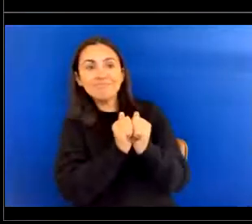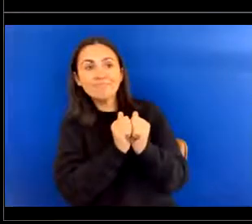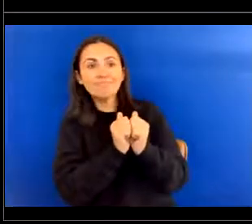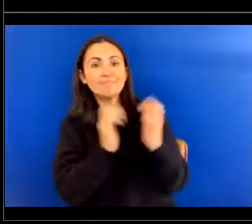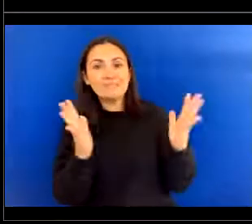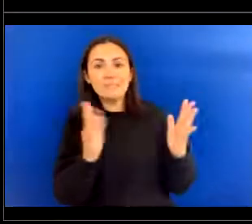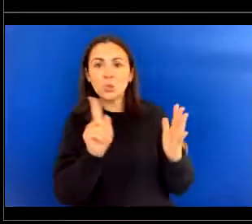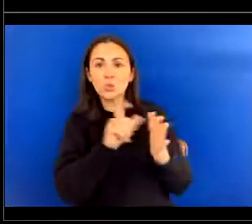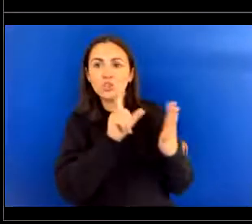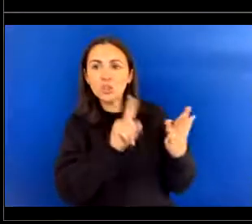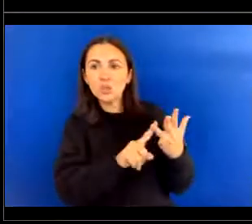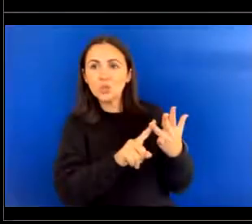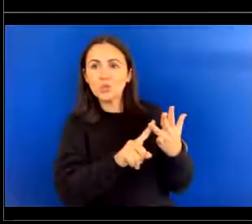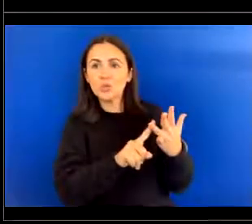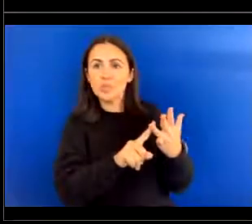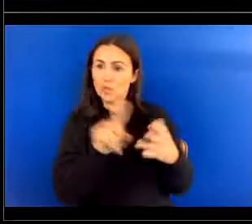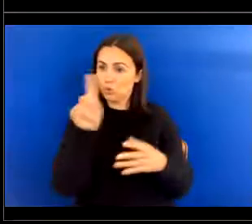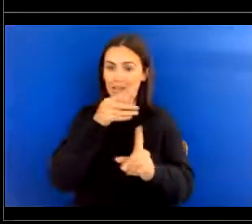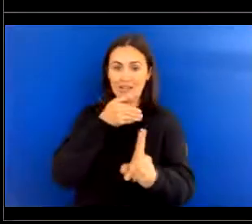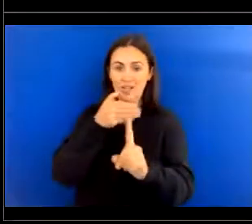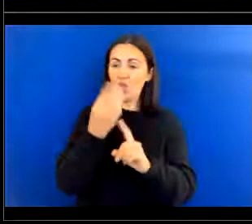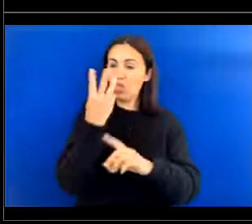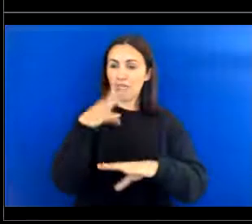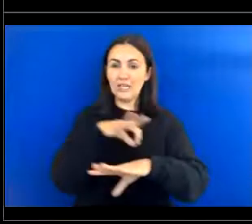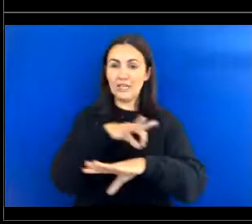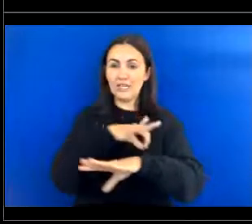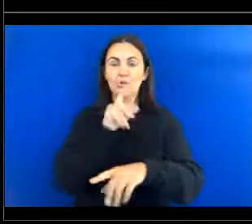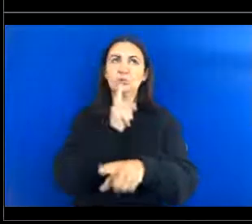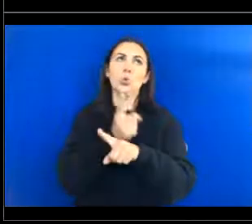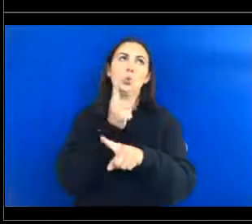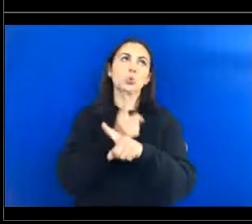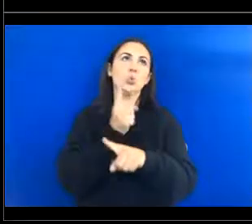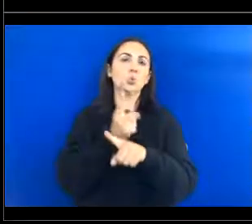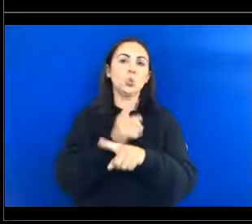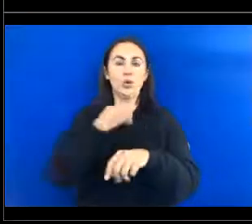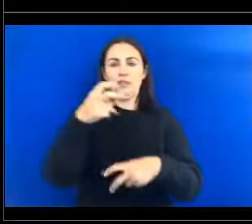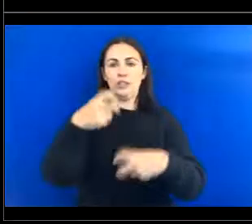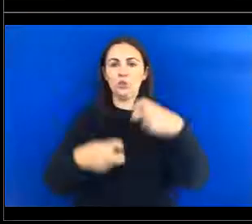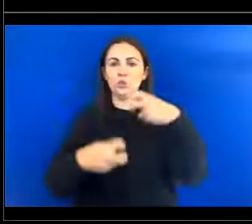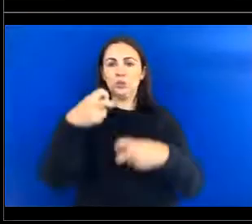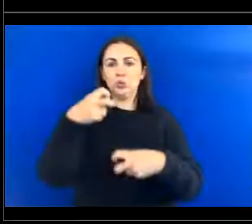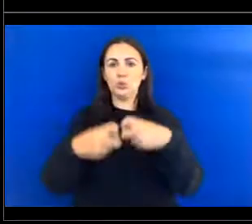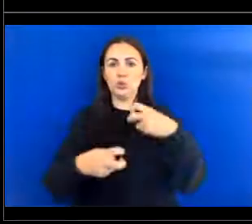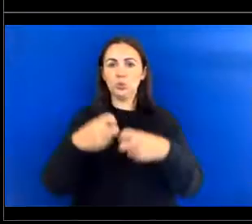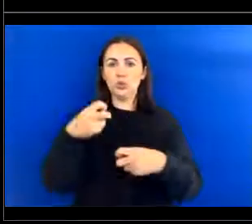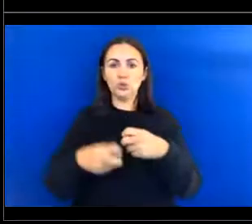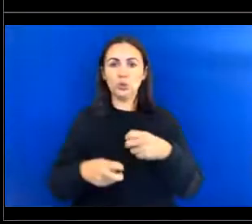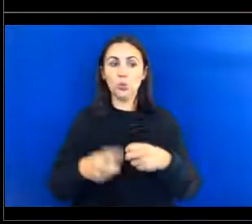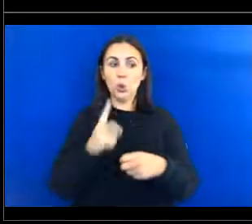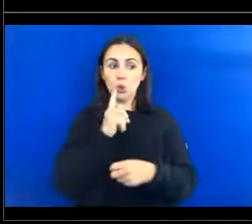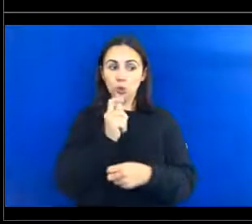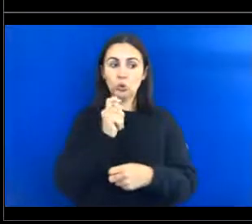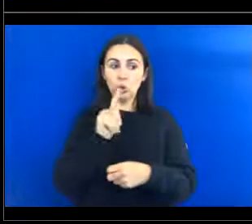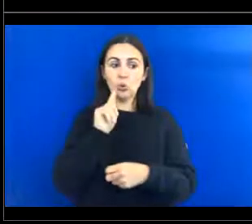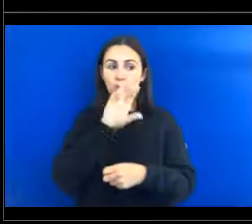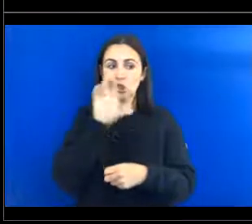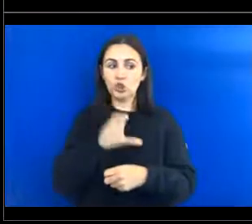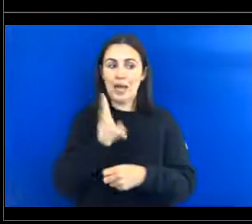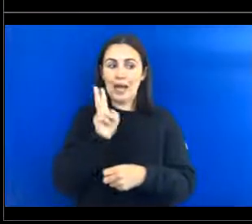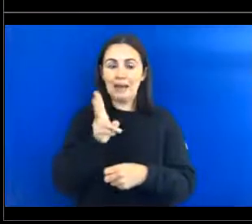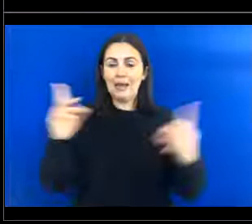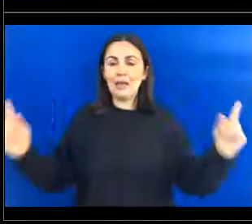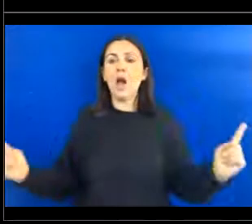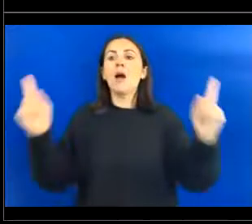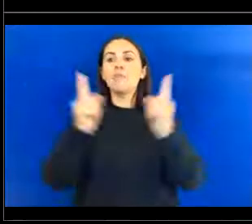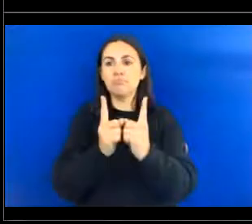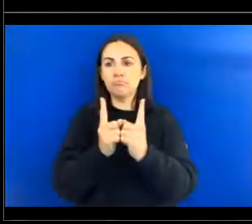spent all this time talking about the past. You've been talking about the issues. When we come back together, it's about negotiating the future.